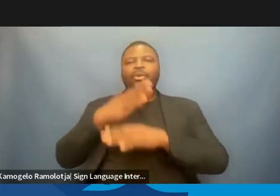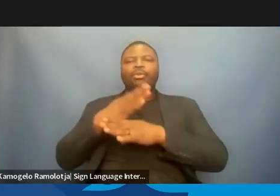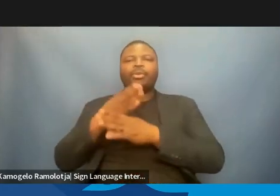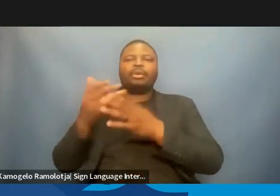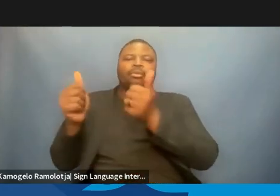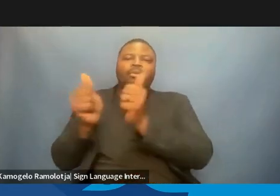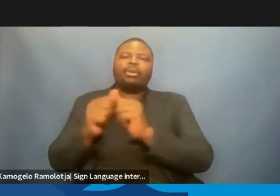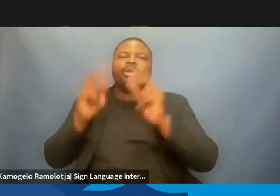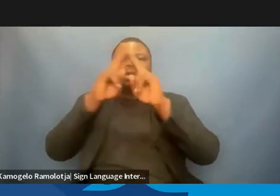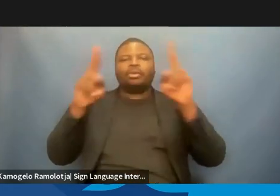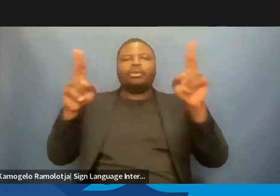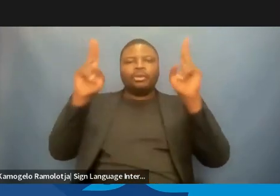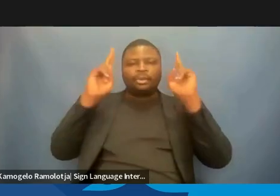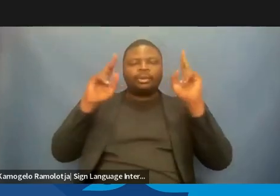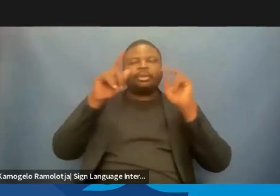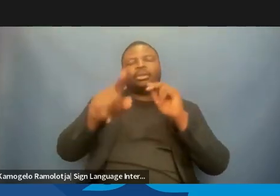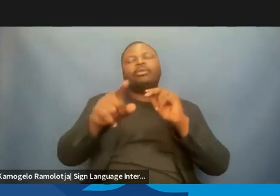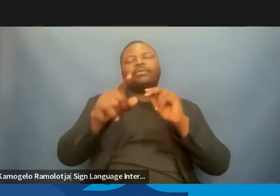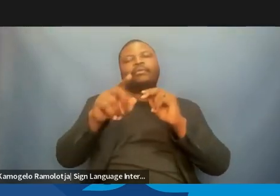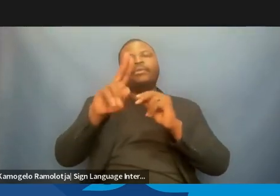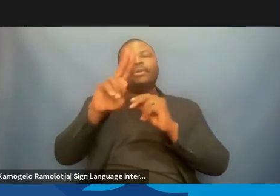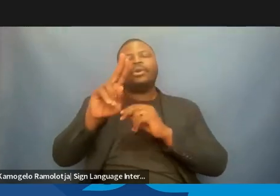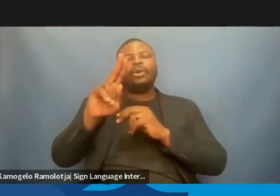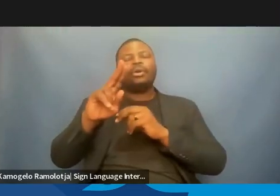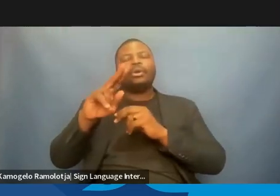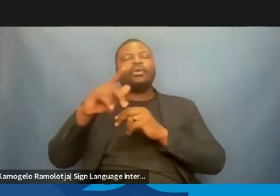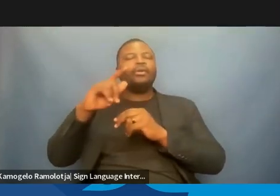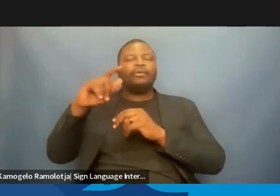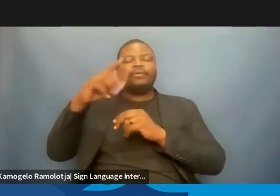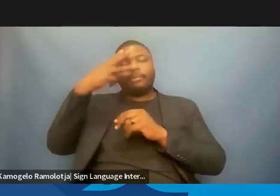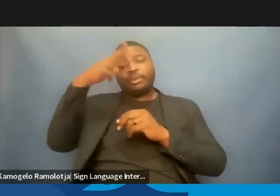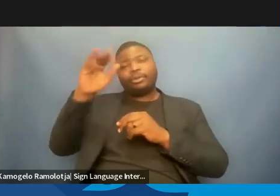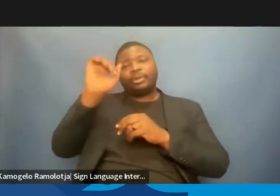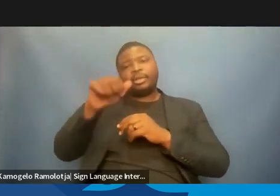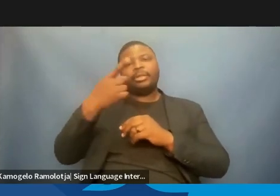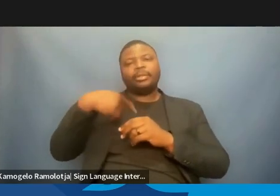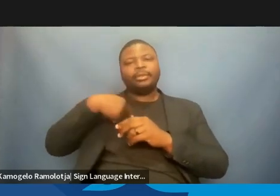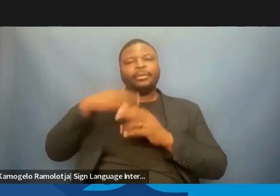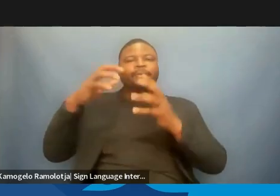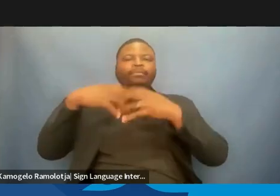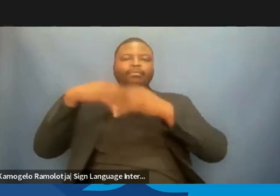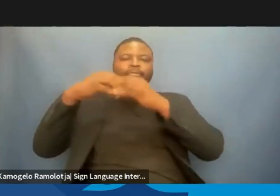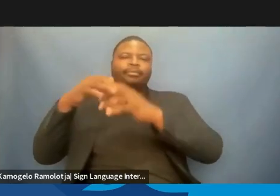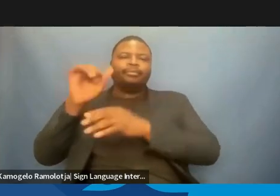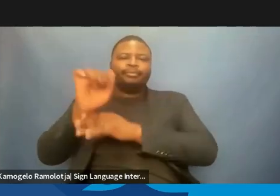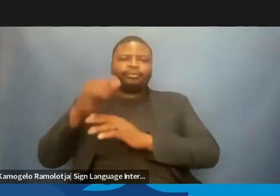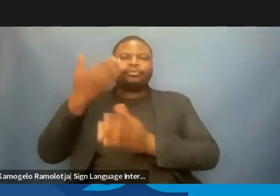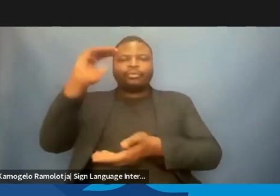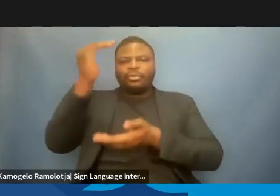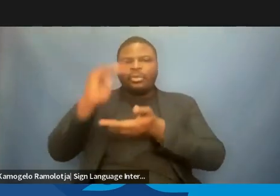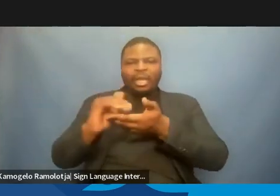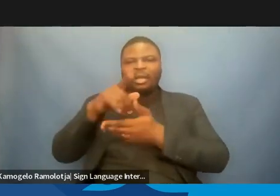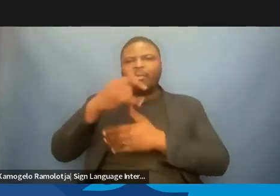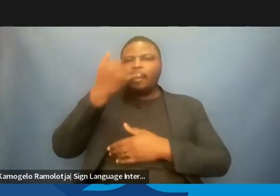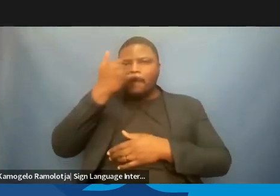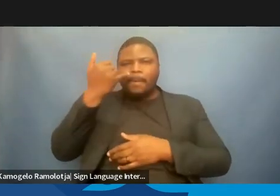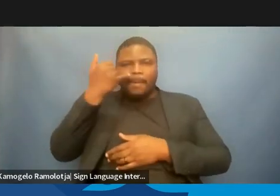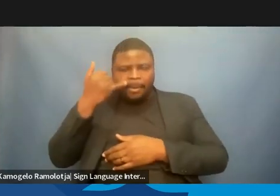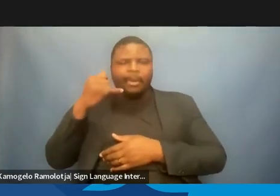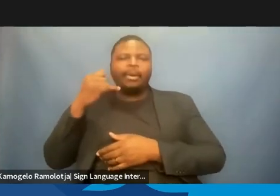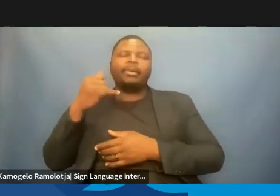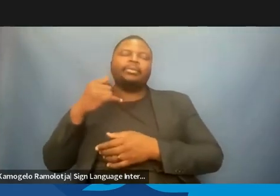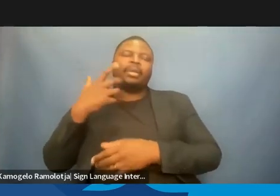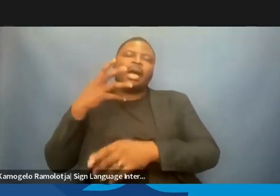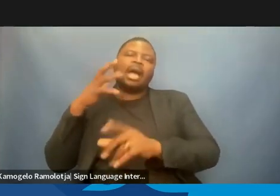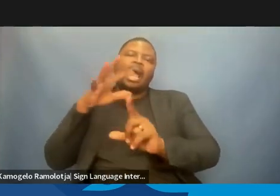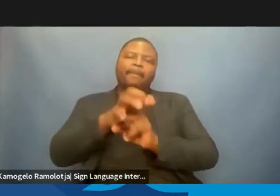call a community-oriented substance use program. So in many instances, when people interact with the program,